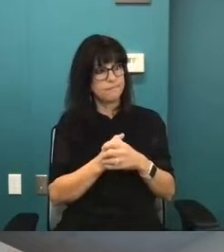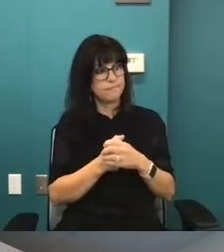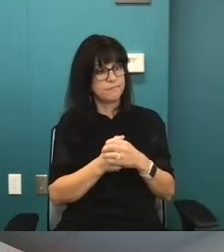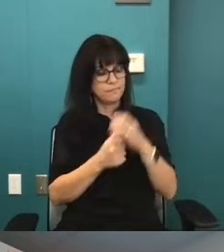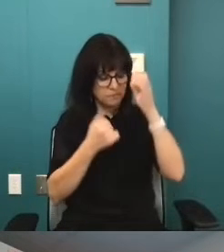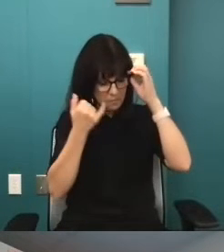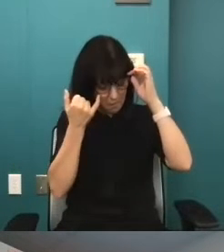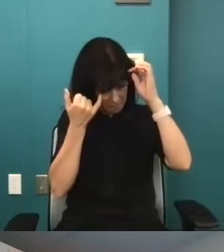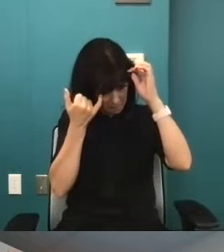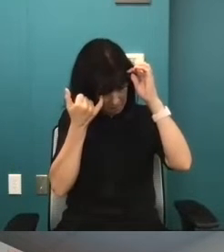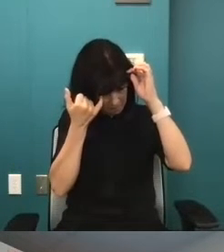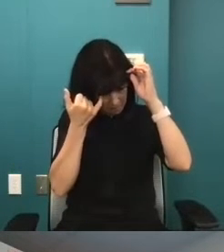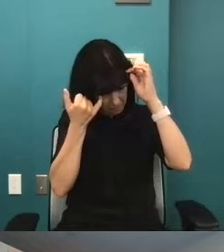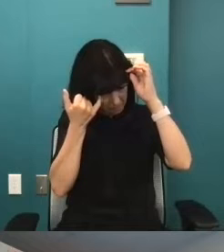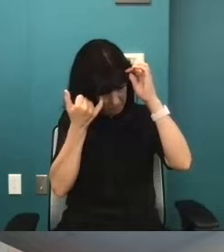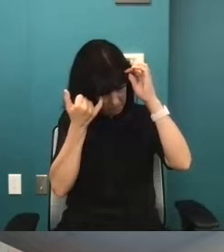Okay, next.